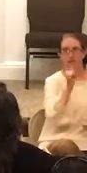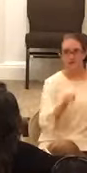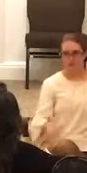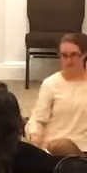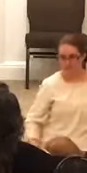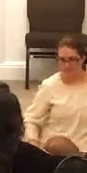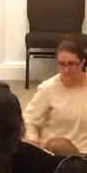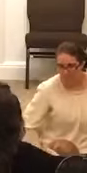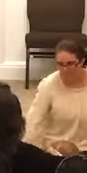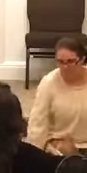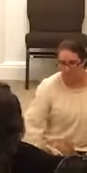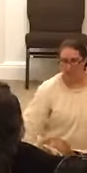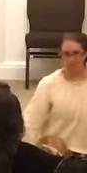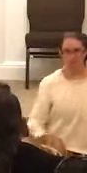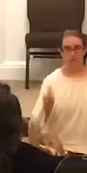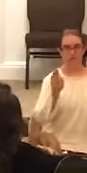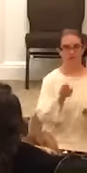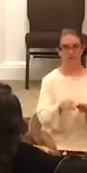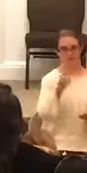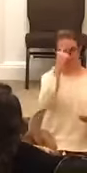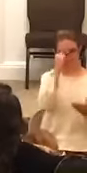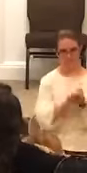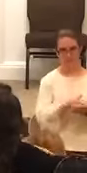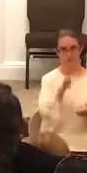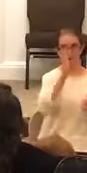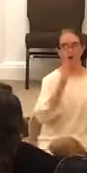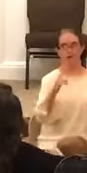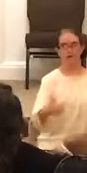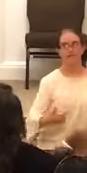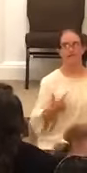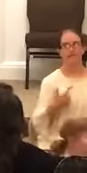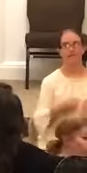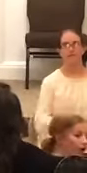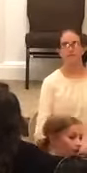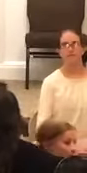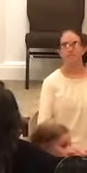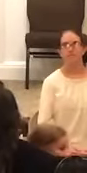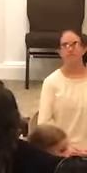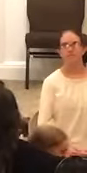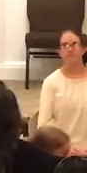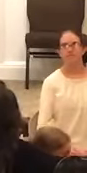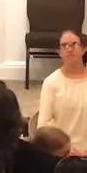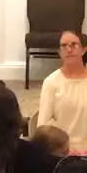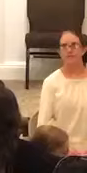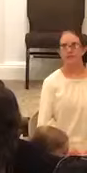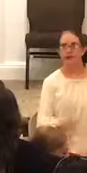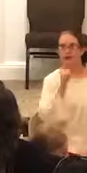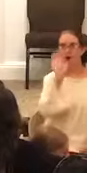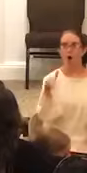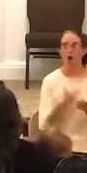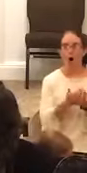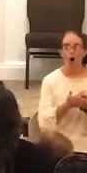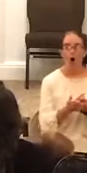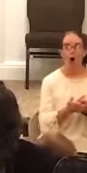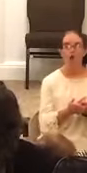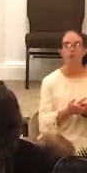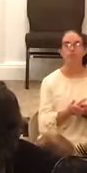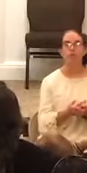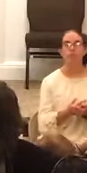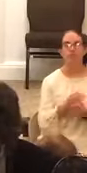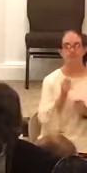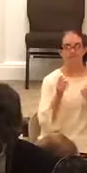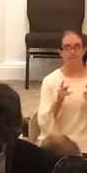is. So the first step is believing that God exists. Amen. That's not all there is to it, though. A lot of